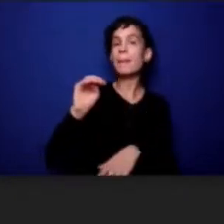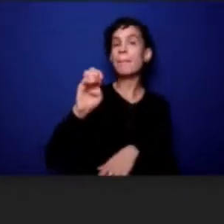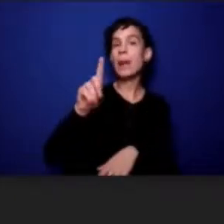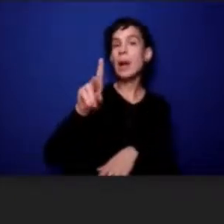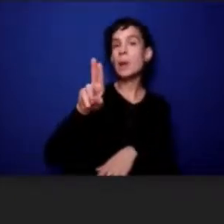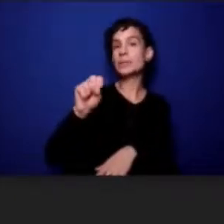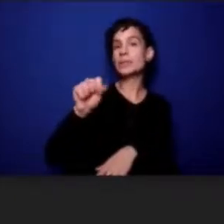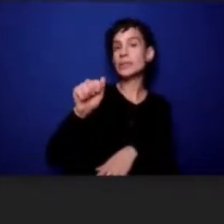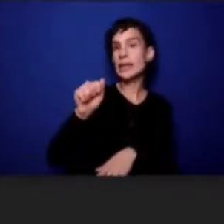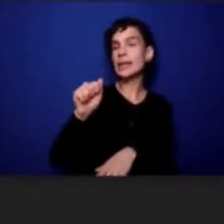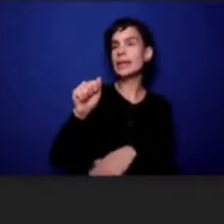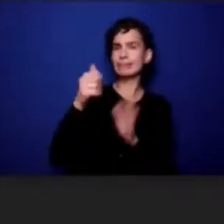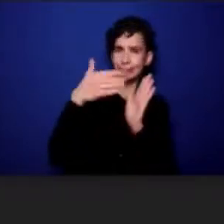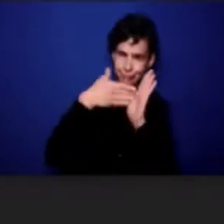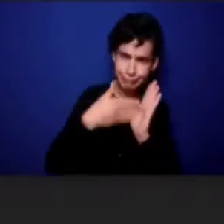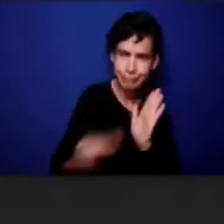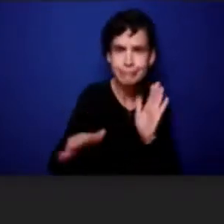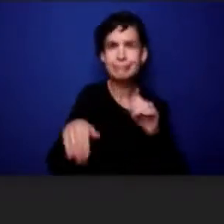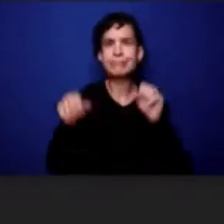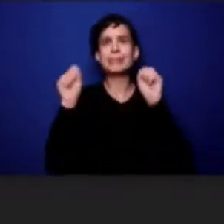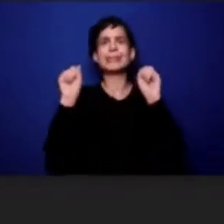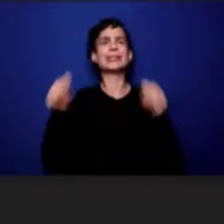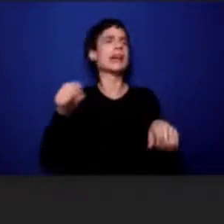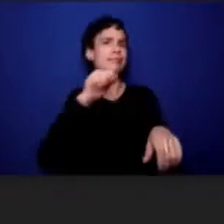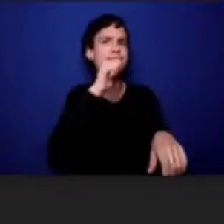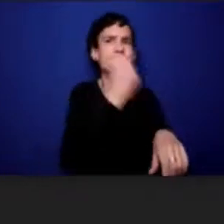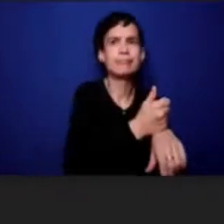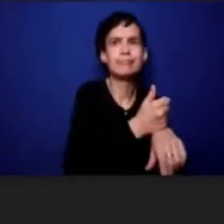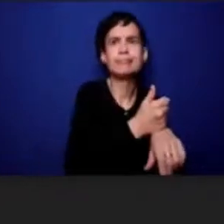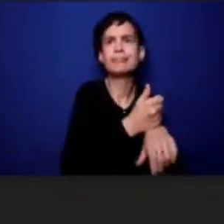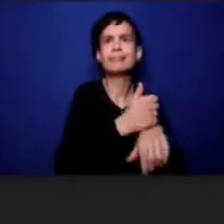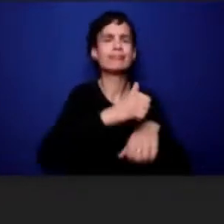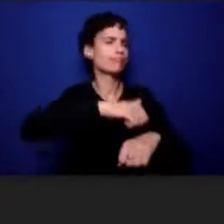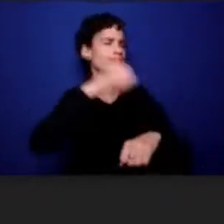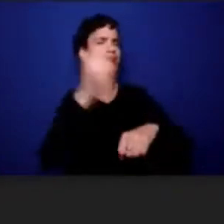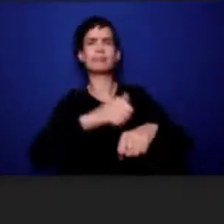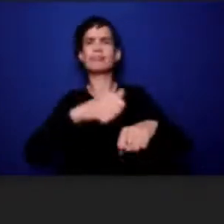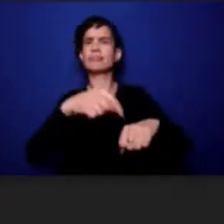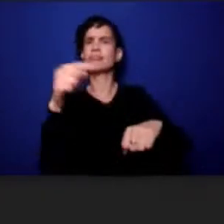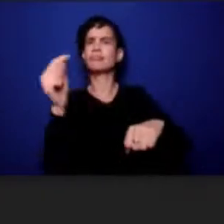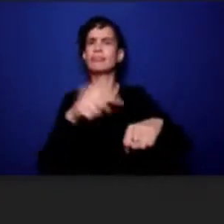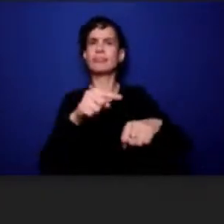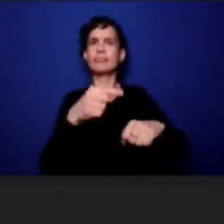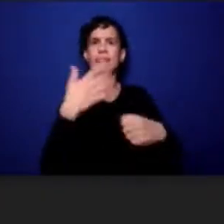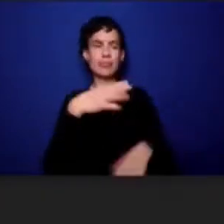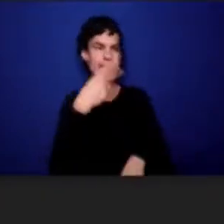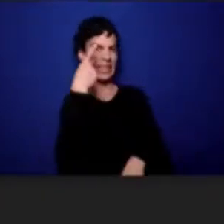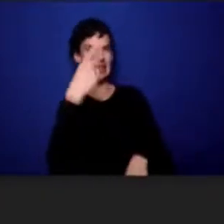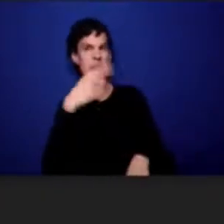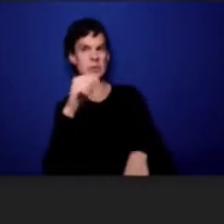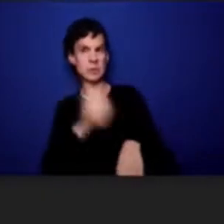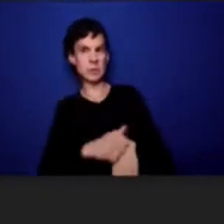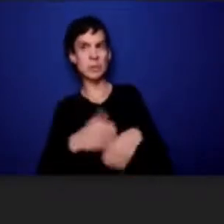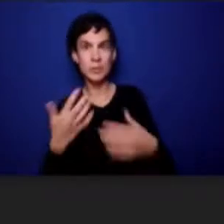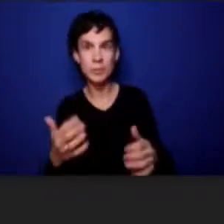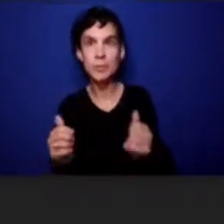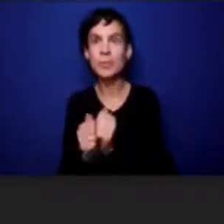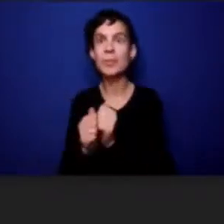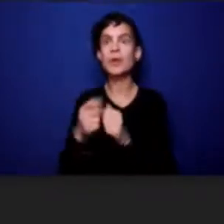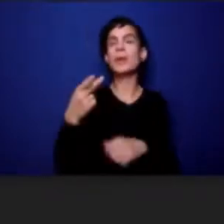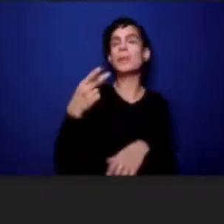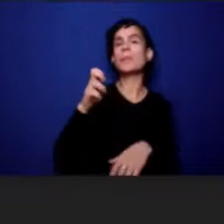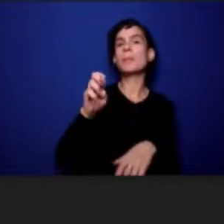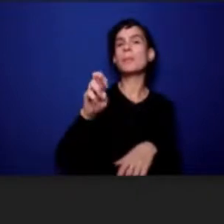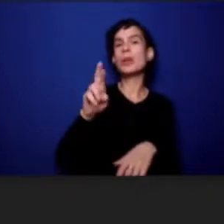reflection had the power to petrify and of its myth, because as I recalled, it was conversely precisely the fact that Perseus had viewed